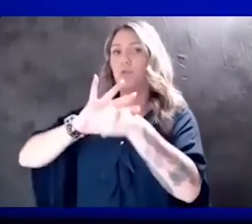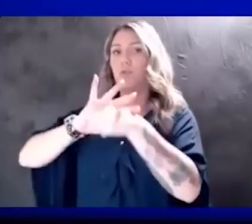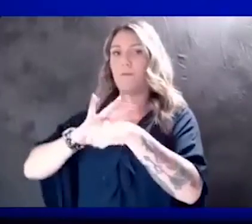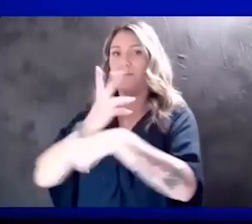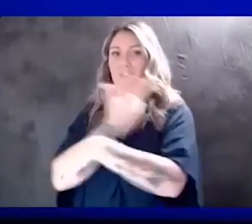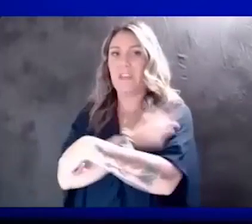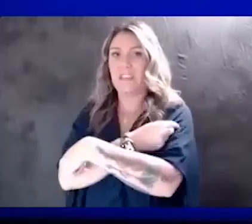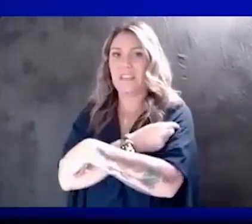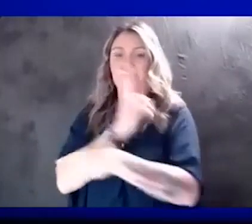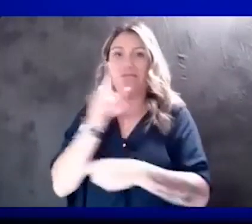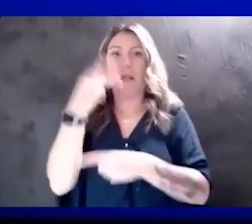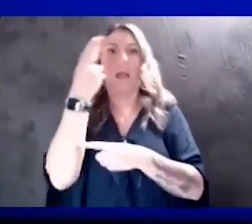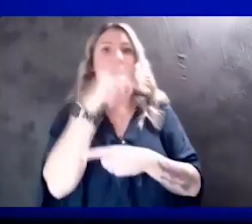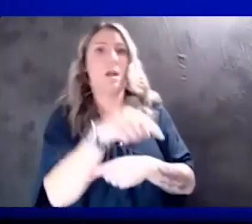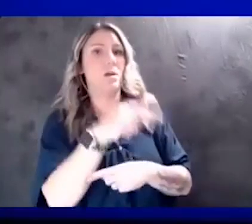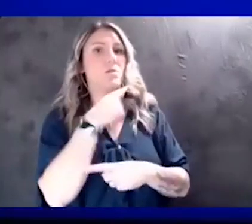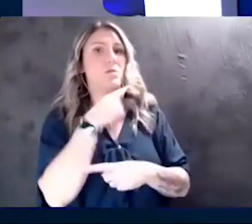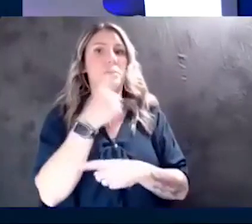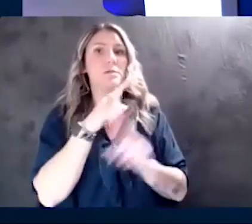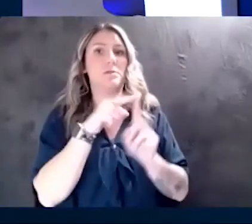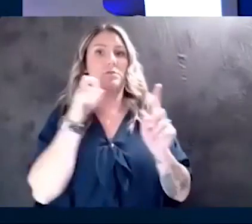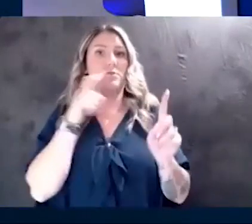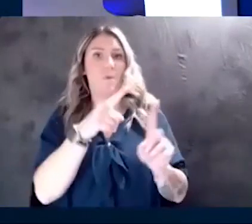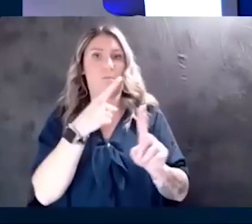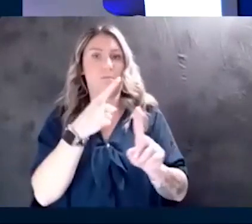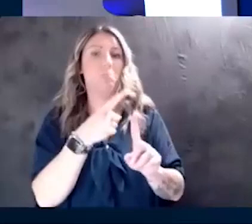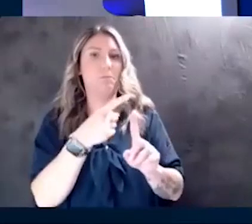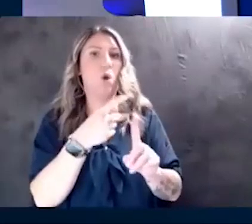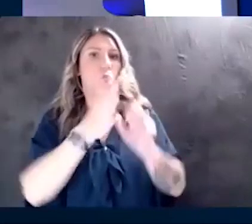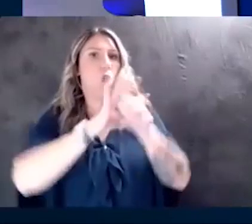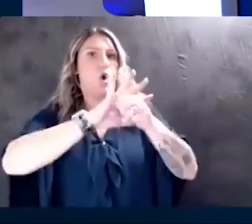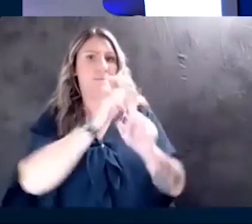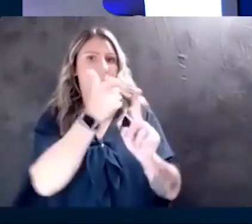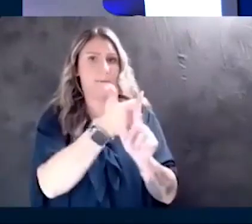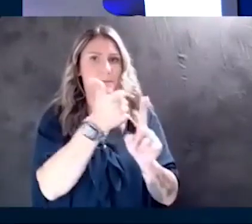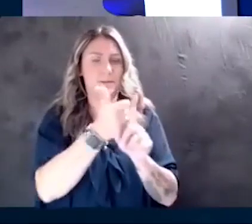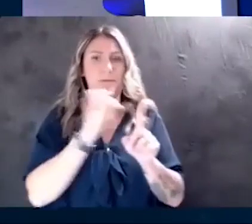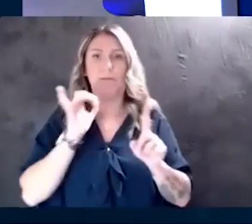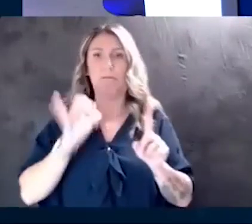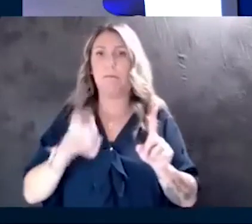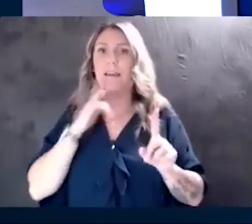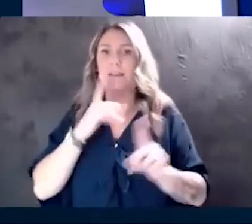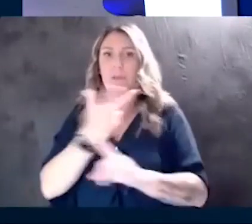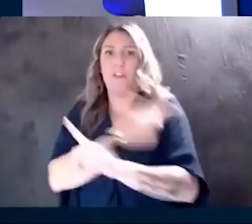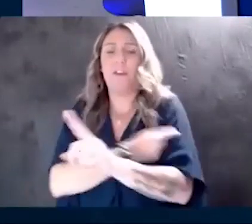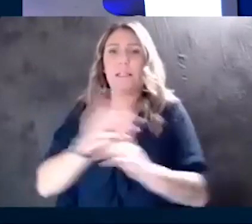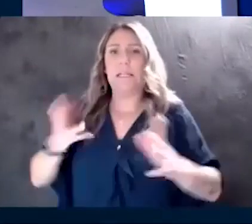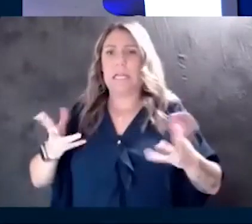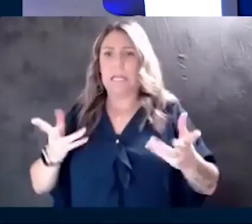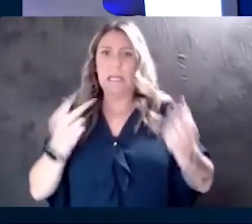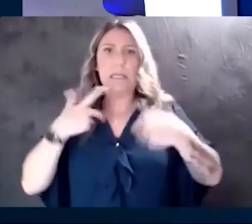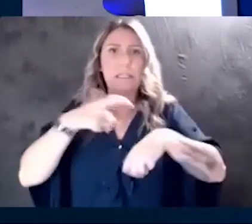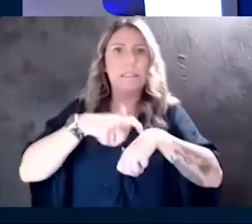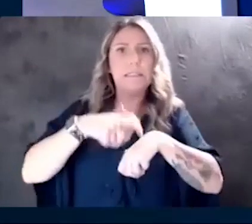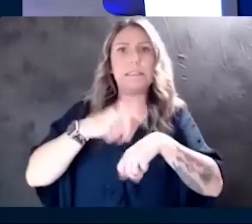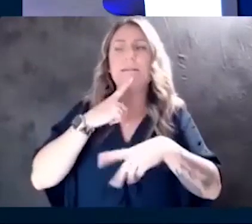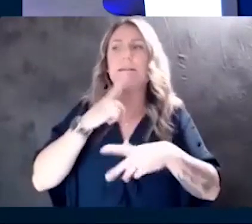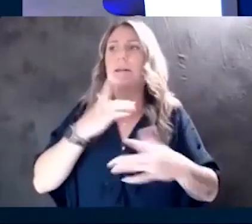getting COVID for myocarditis. That's a great point, because that has been the vaccine hesitancy many times as the concern with the heart. Thank